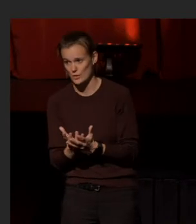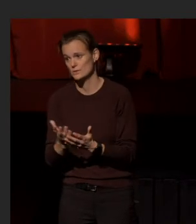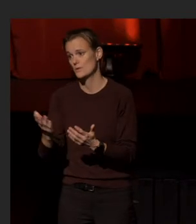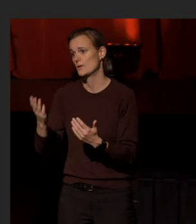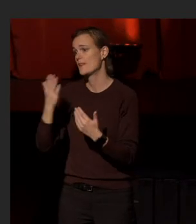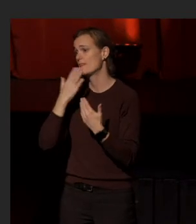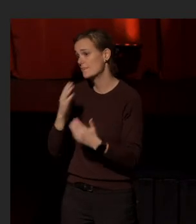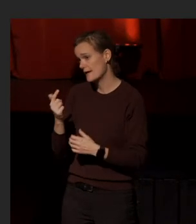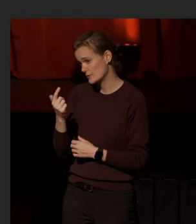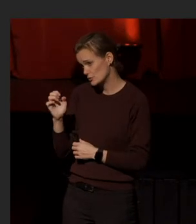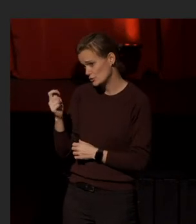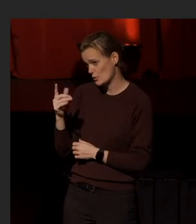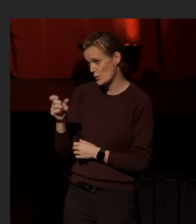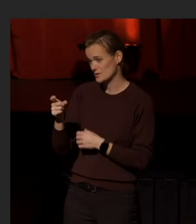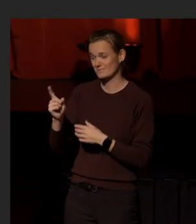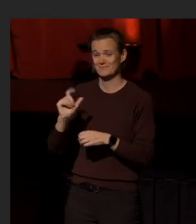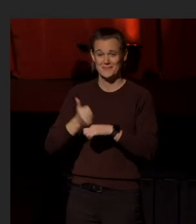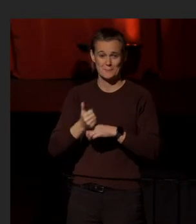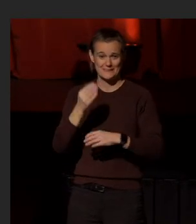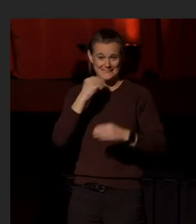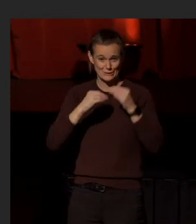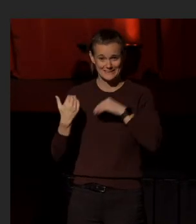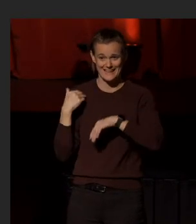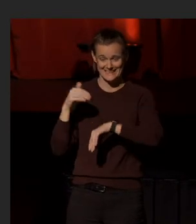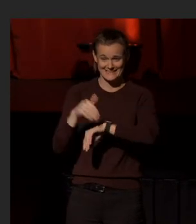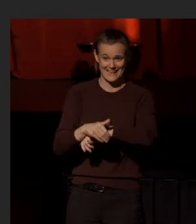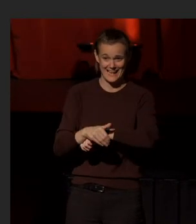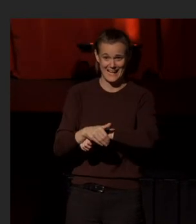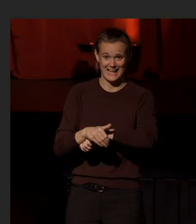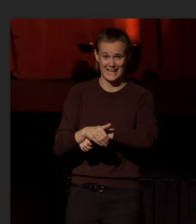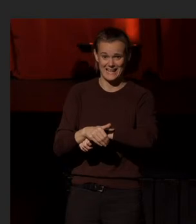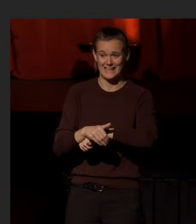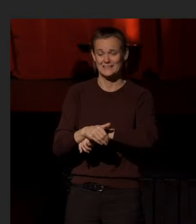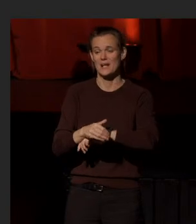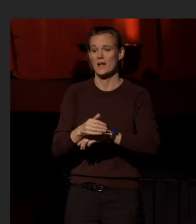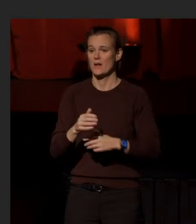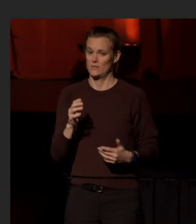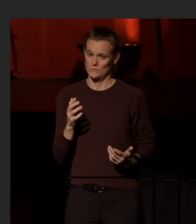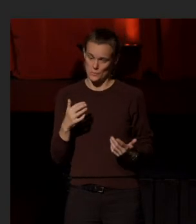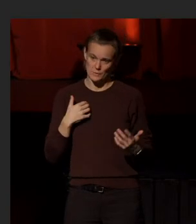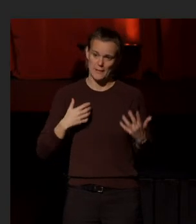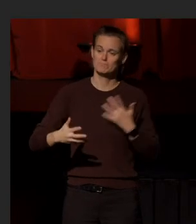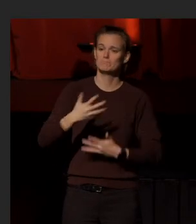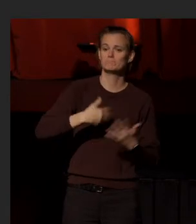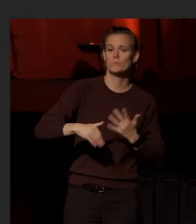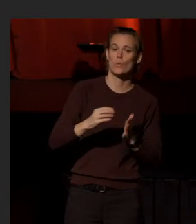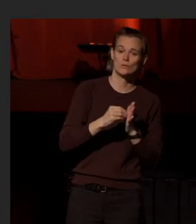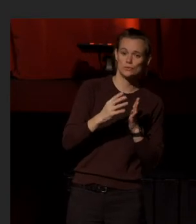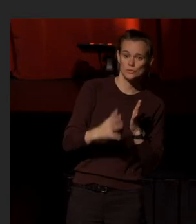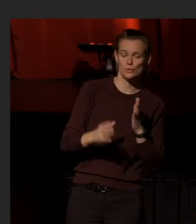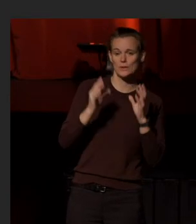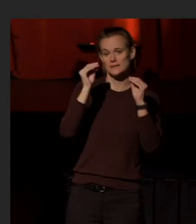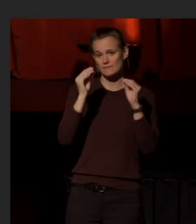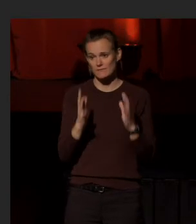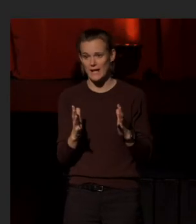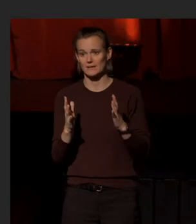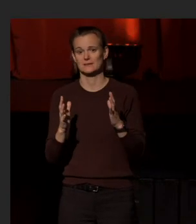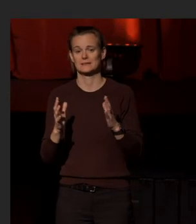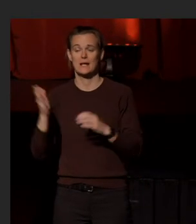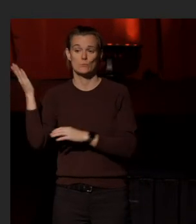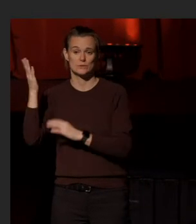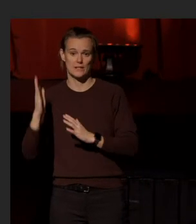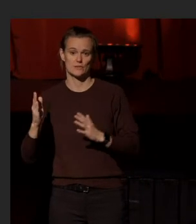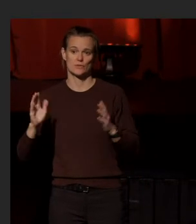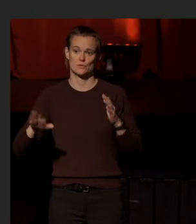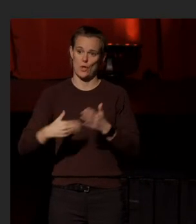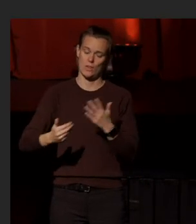He actually set up a dinner last night where we actually got to meet and mingle with students, faculty, students, and the speakers. And it was a